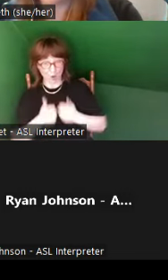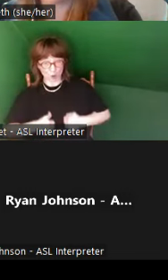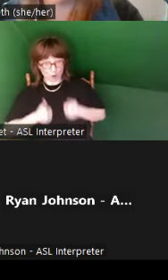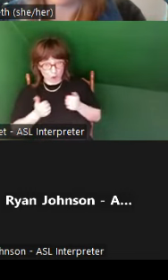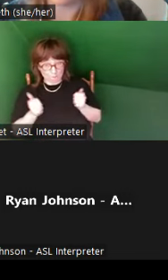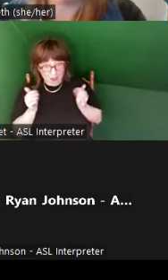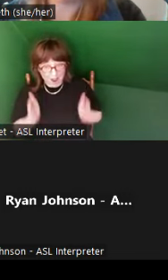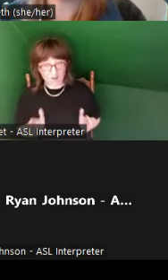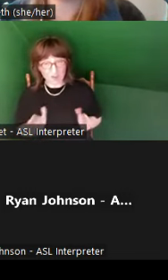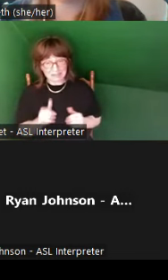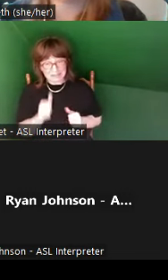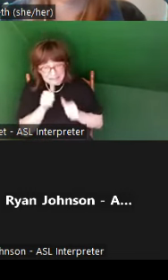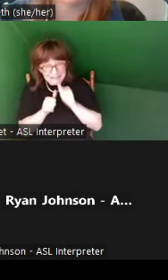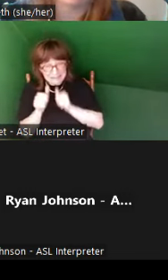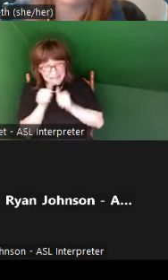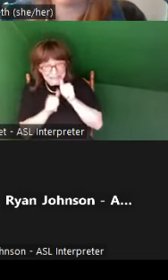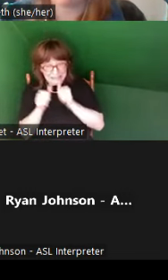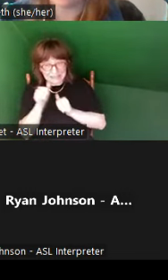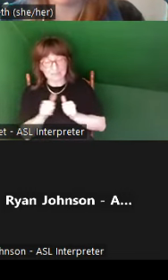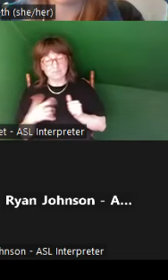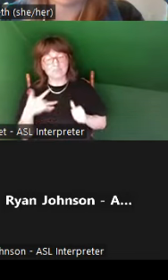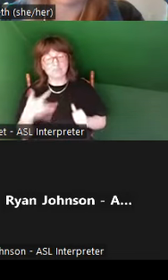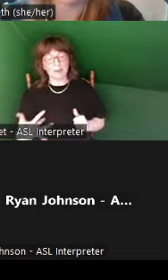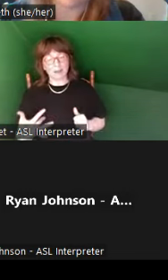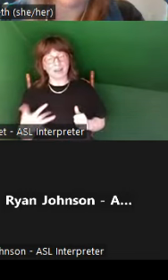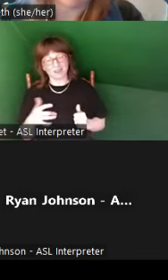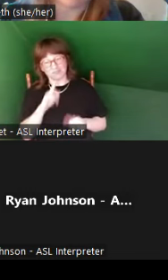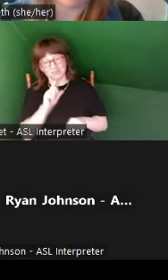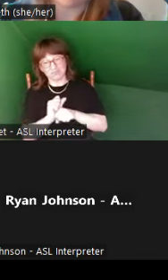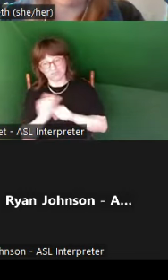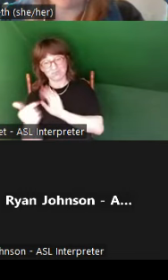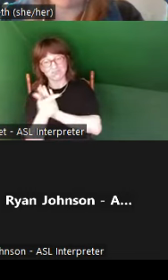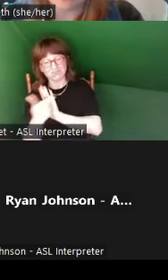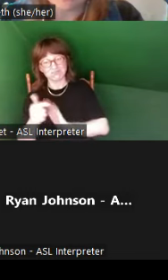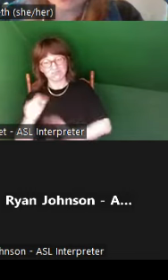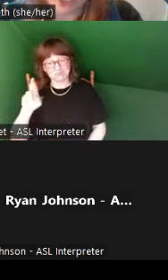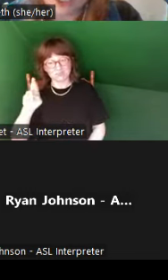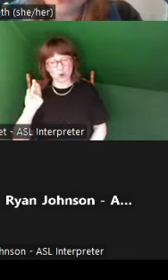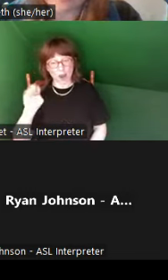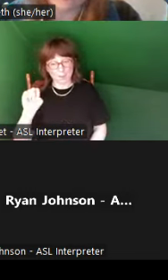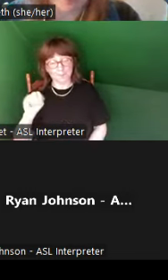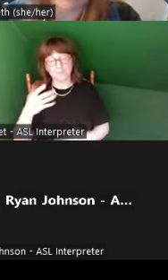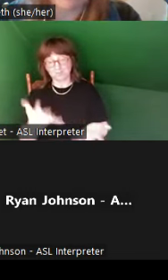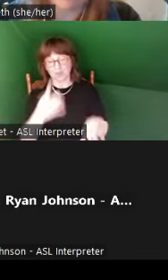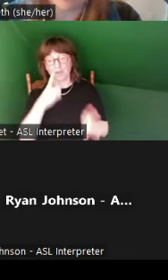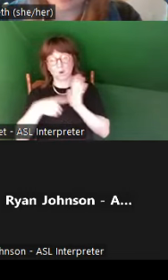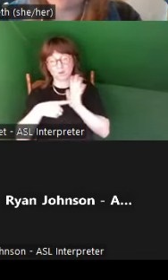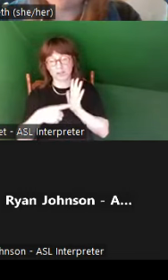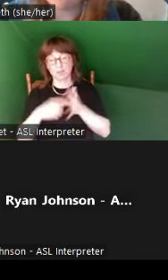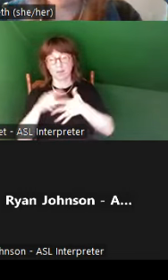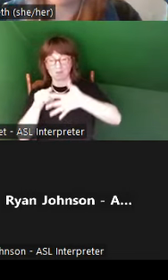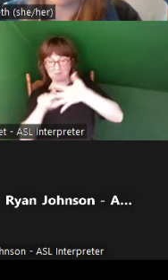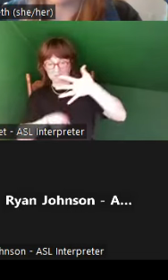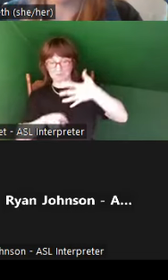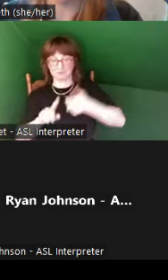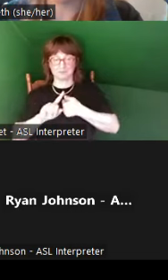illegal. So there are a couple of different ways that victim survivors commonly get charged with crimes or